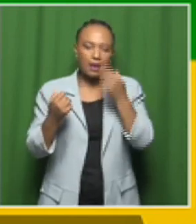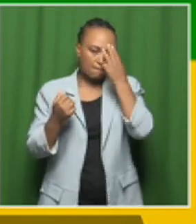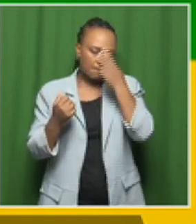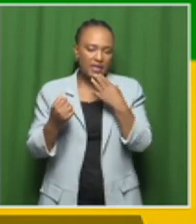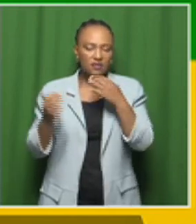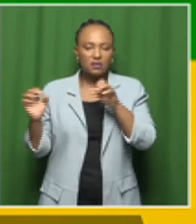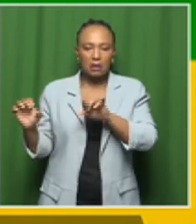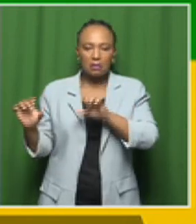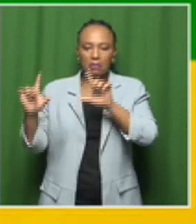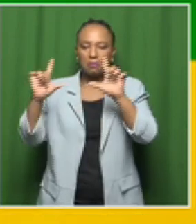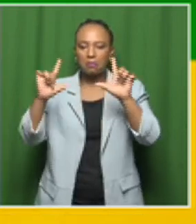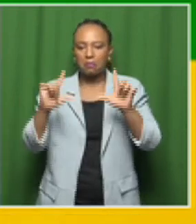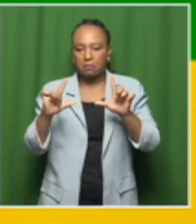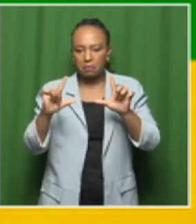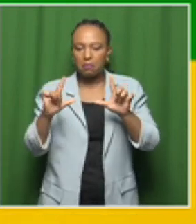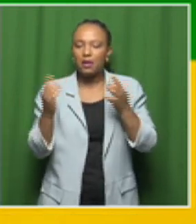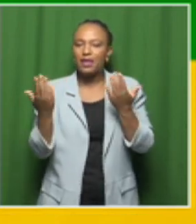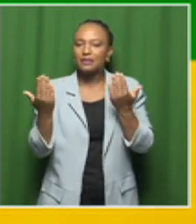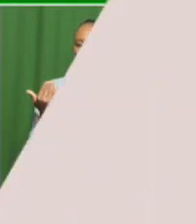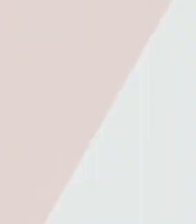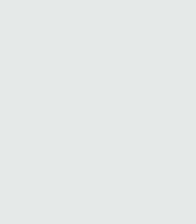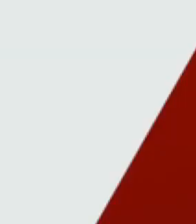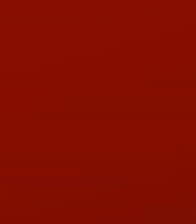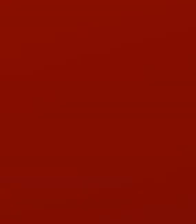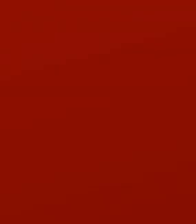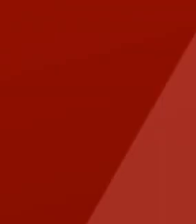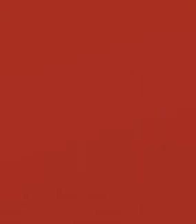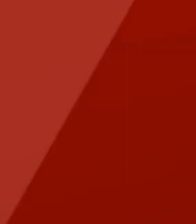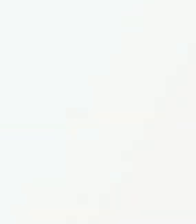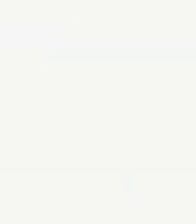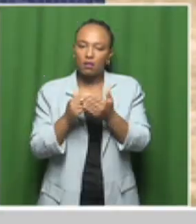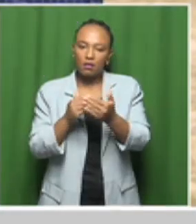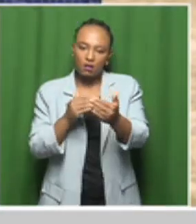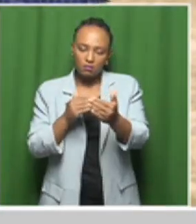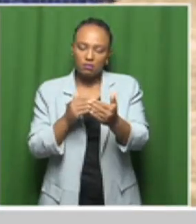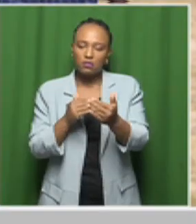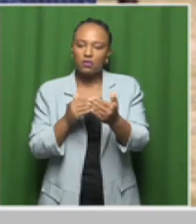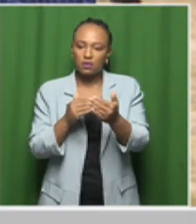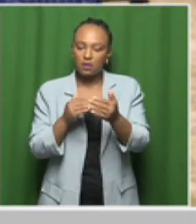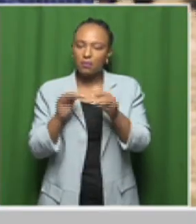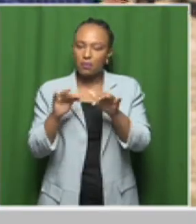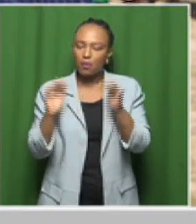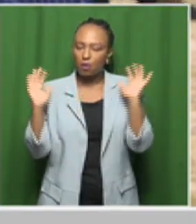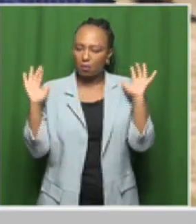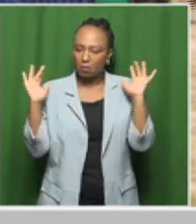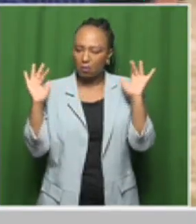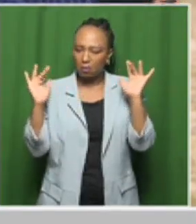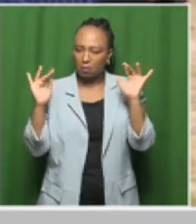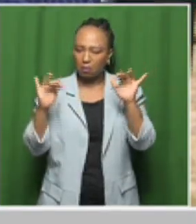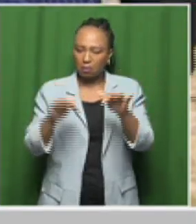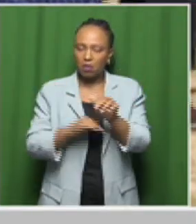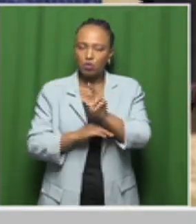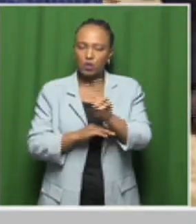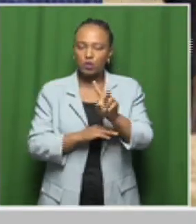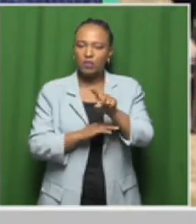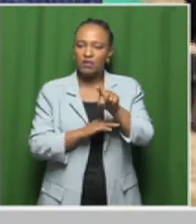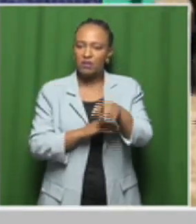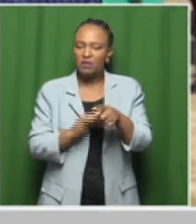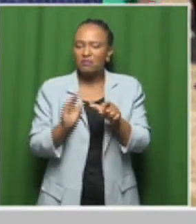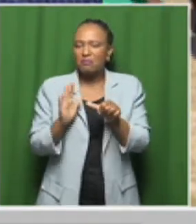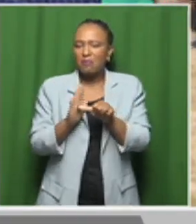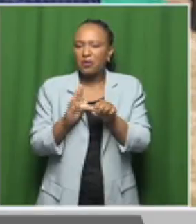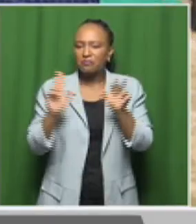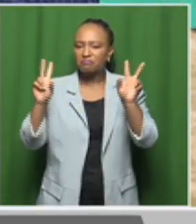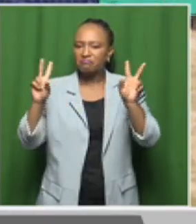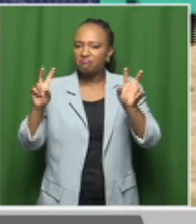painted, the expectations ahead of 22,000 people that is set to be turning out for the event. The key issues as well. What